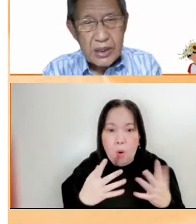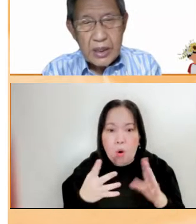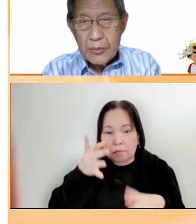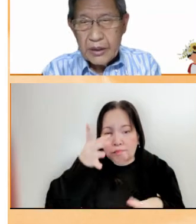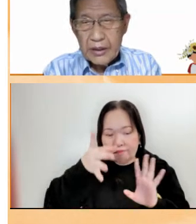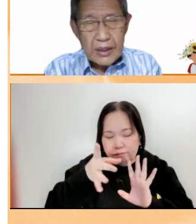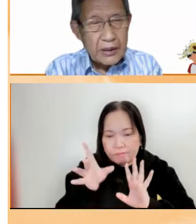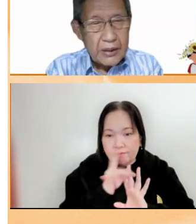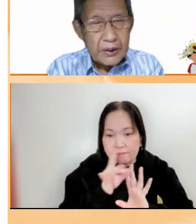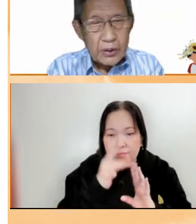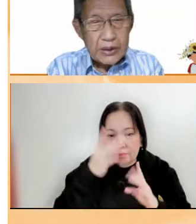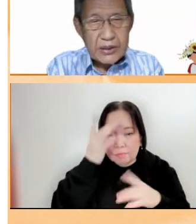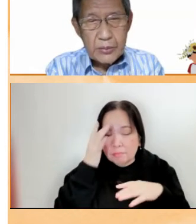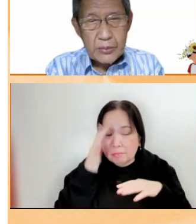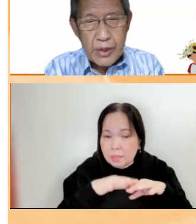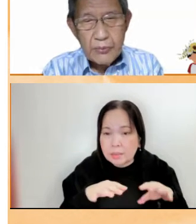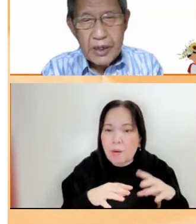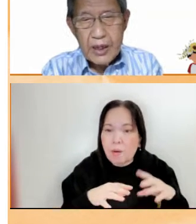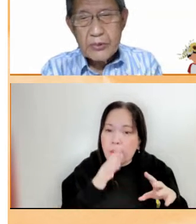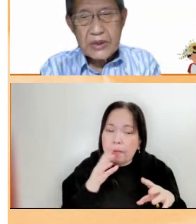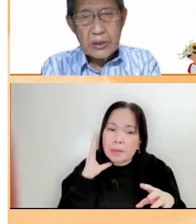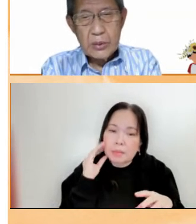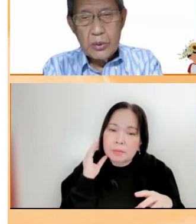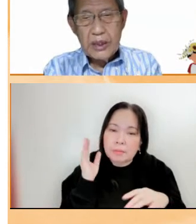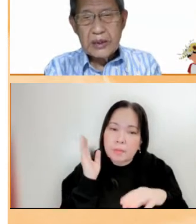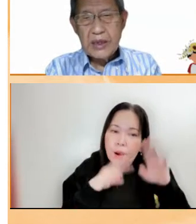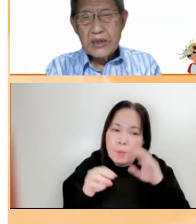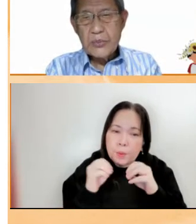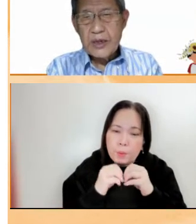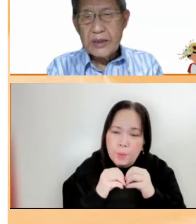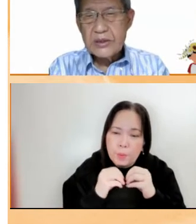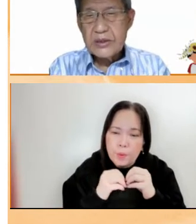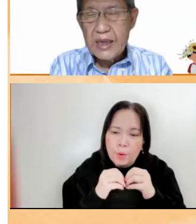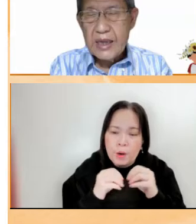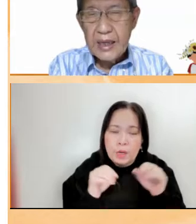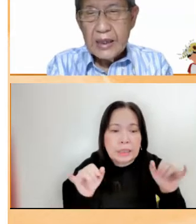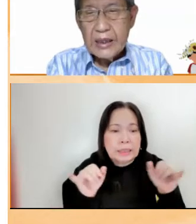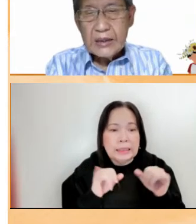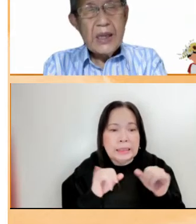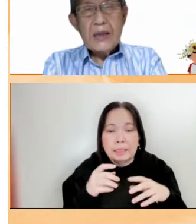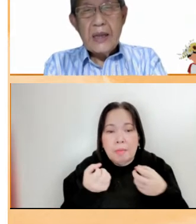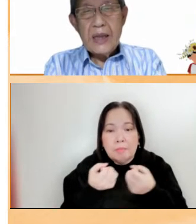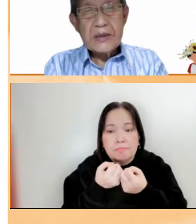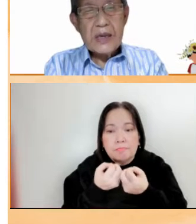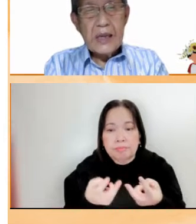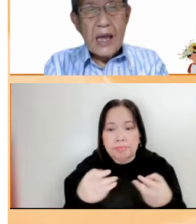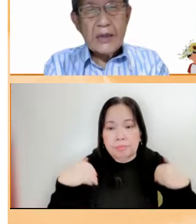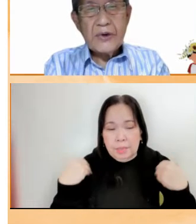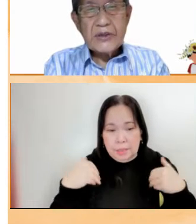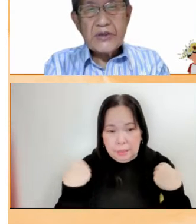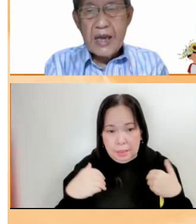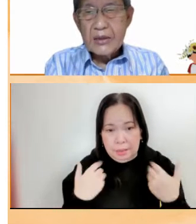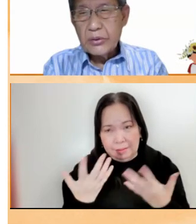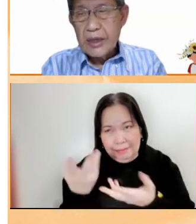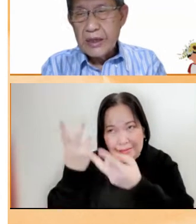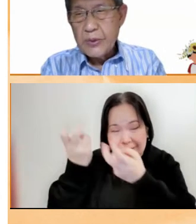diseases, maternal difficulties and problems, including teenage pregnancy. See, these